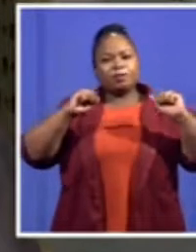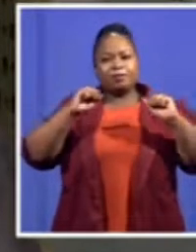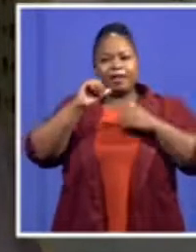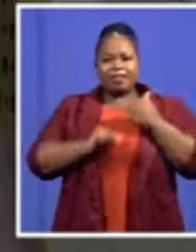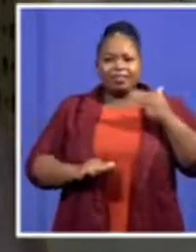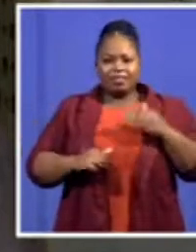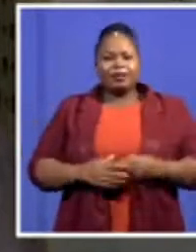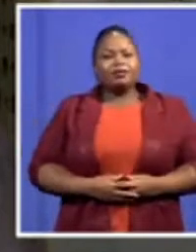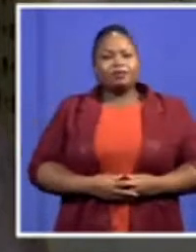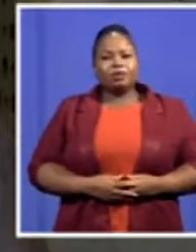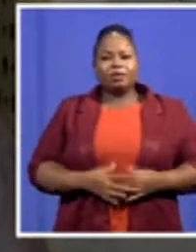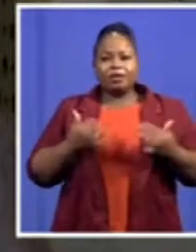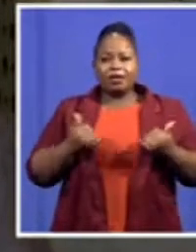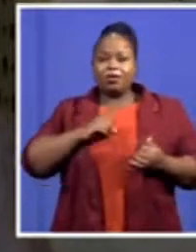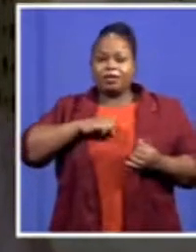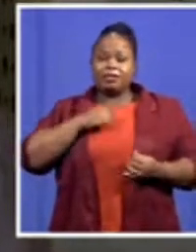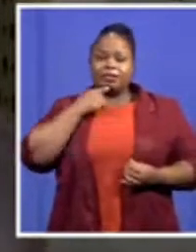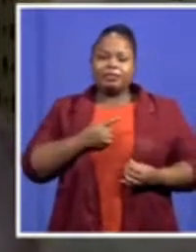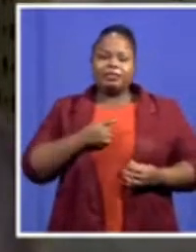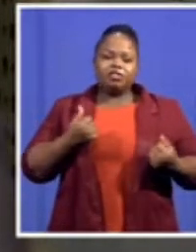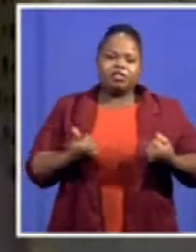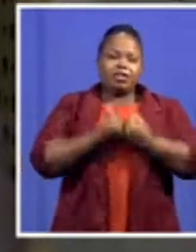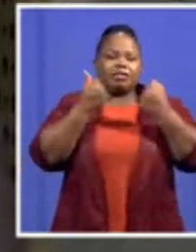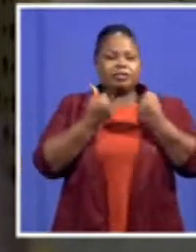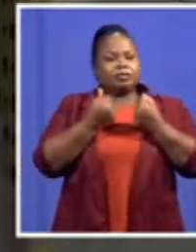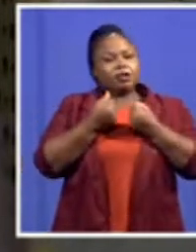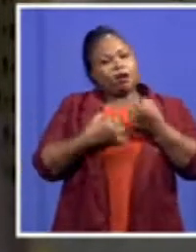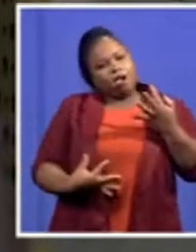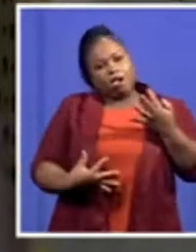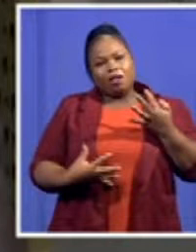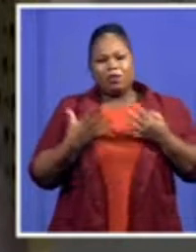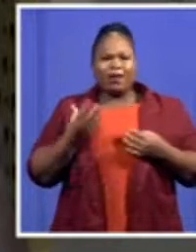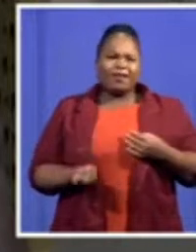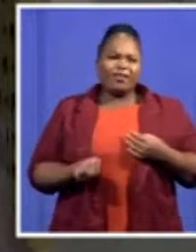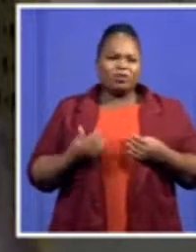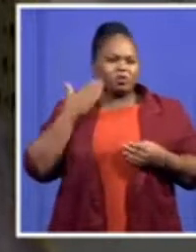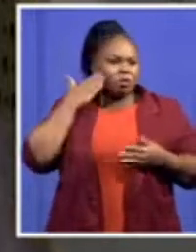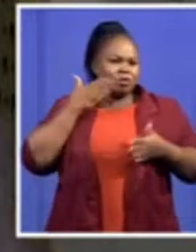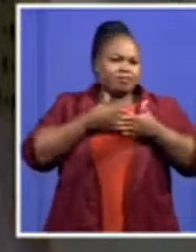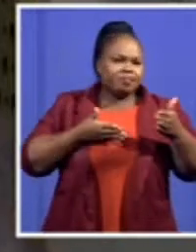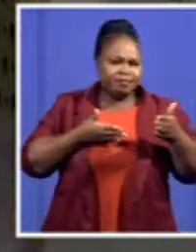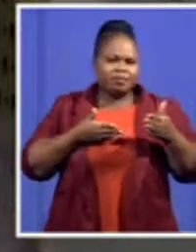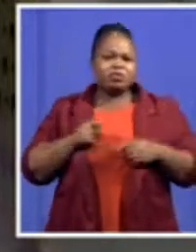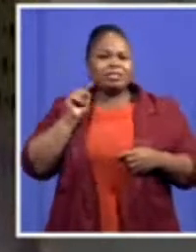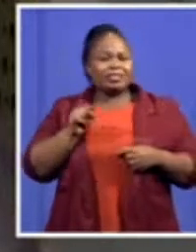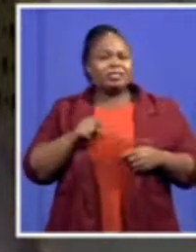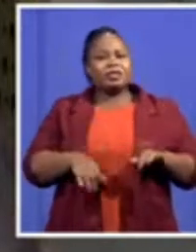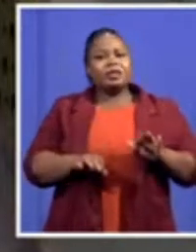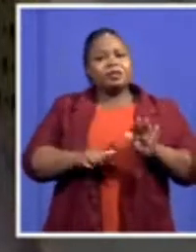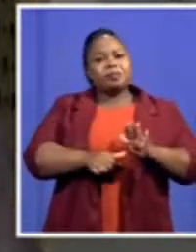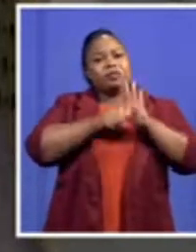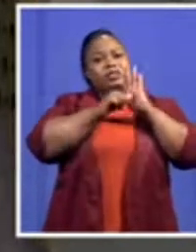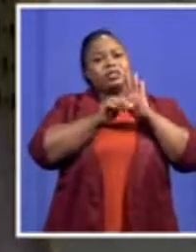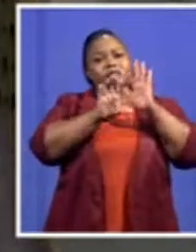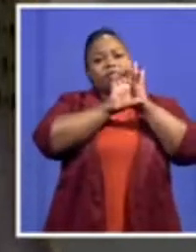besides the many challenges that have threatened to stymie this important constitutional democratic project, there